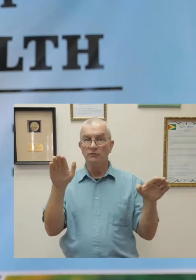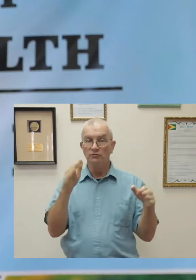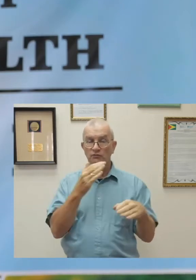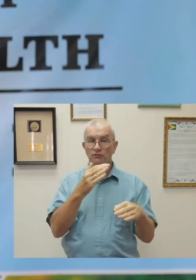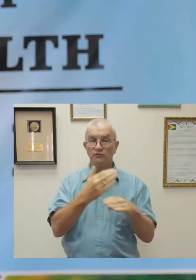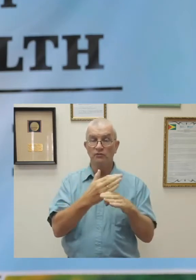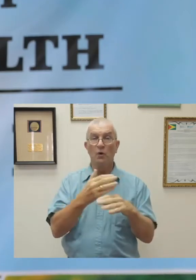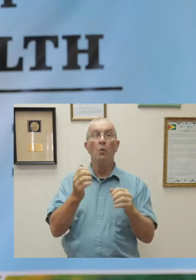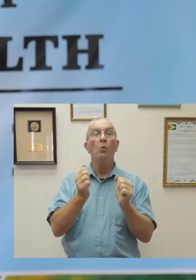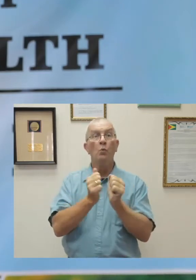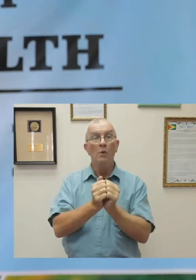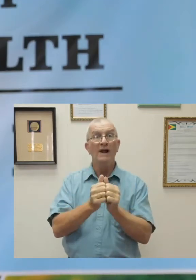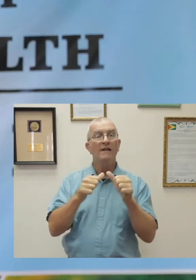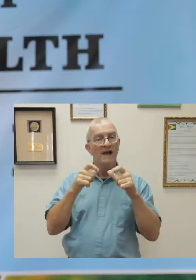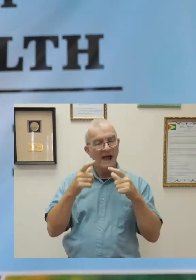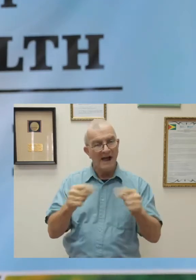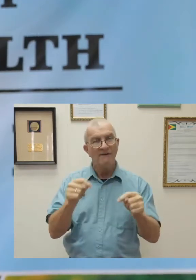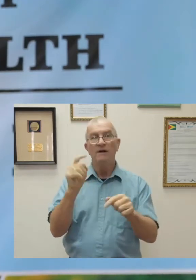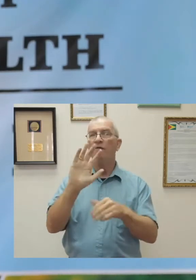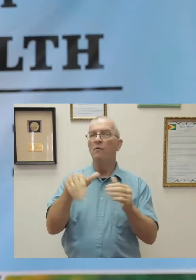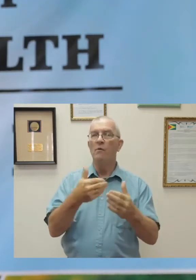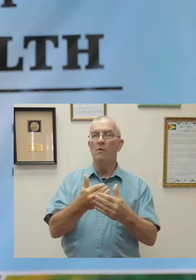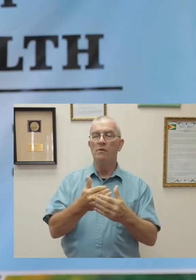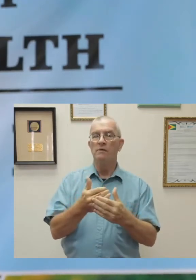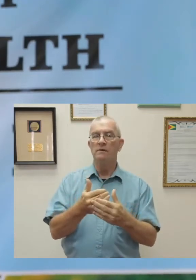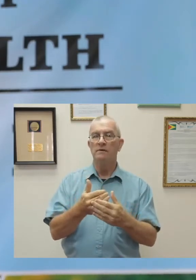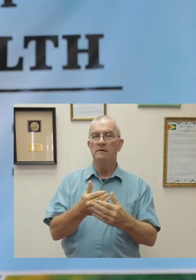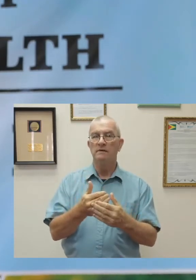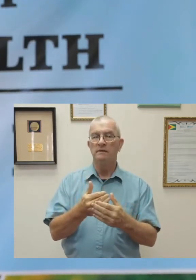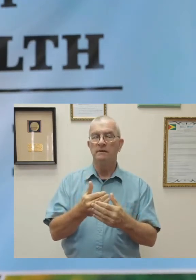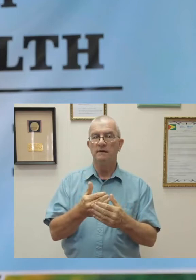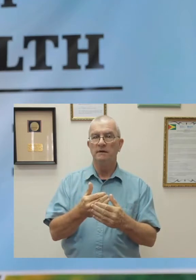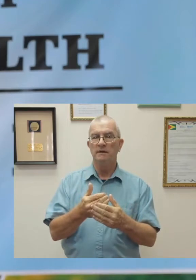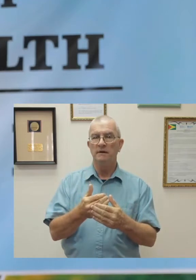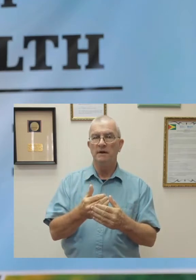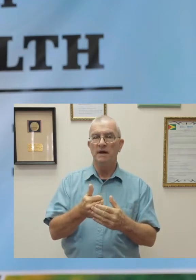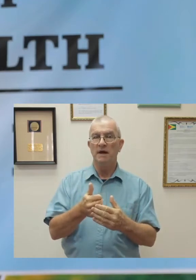collective efforts and support of all. That